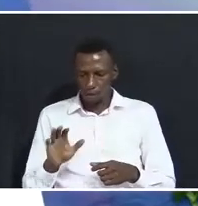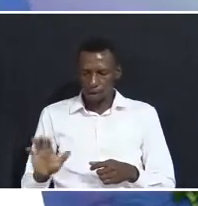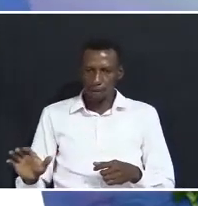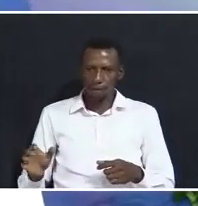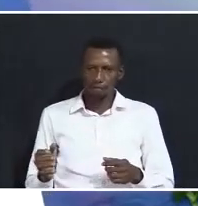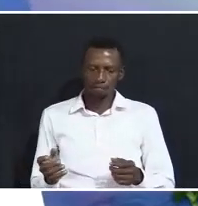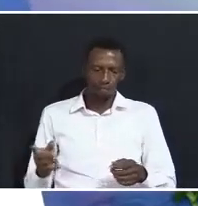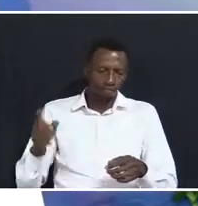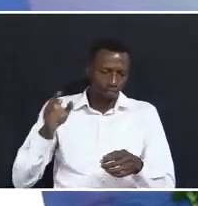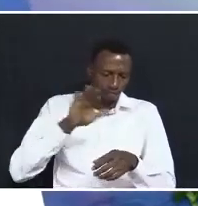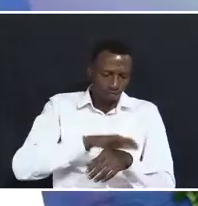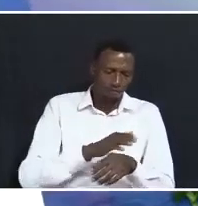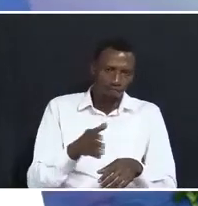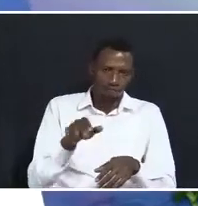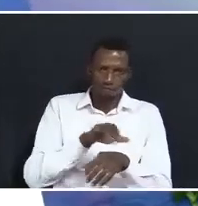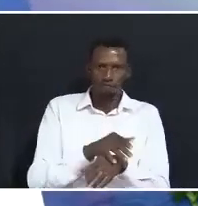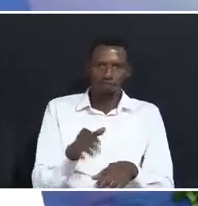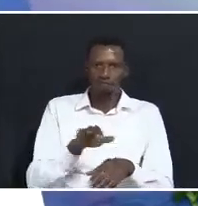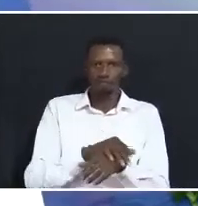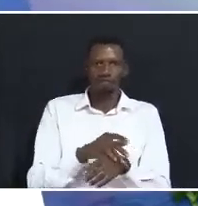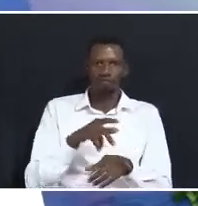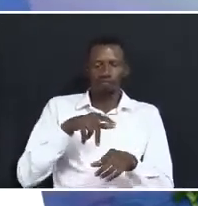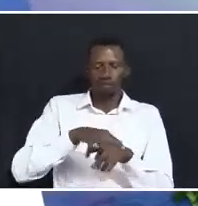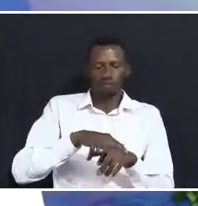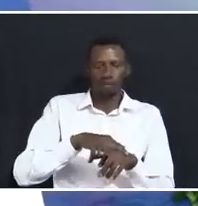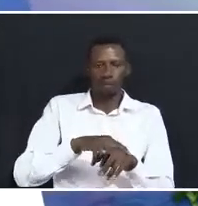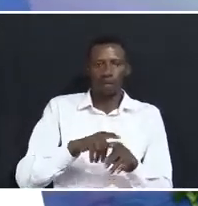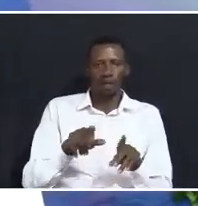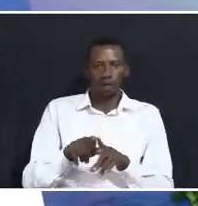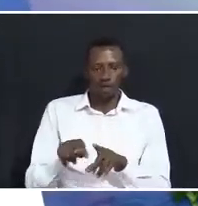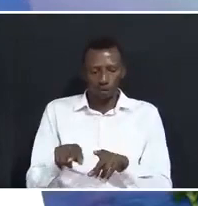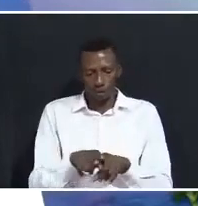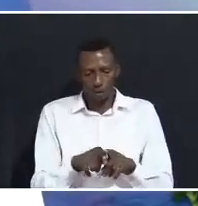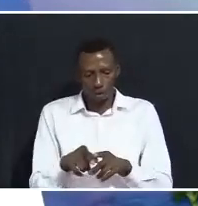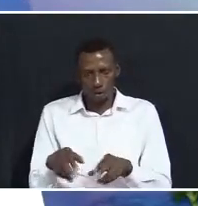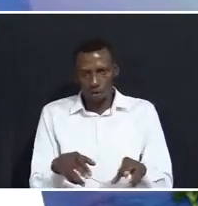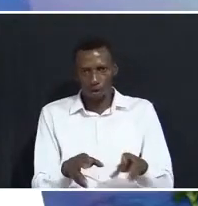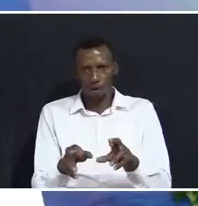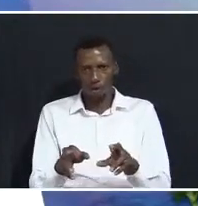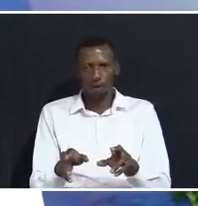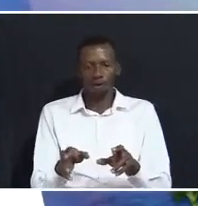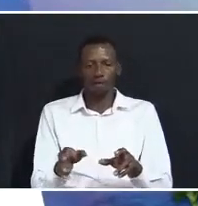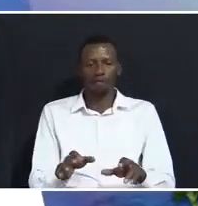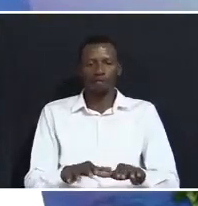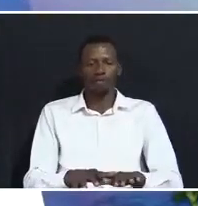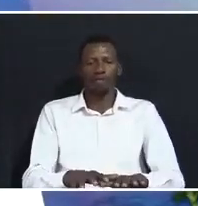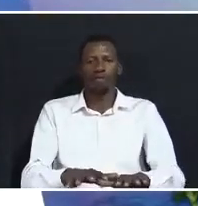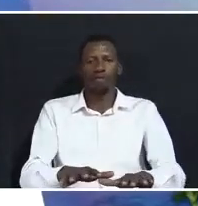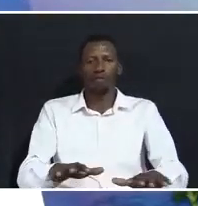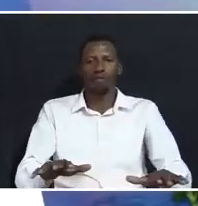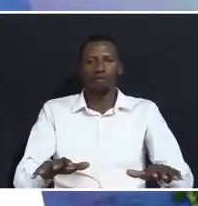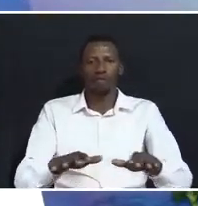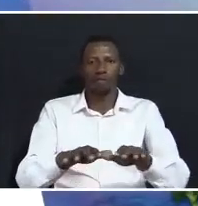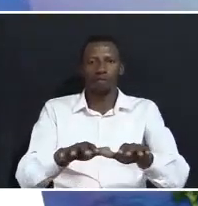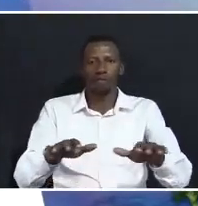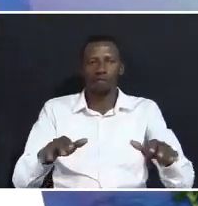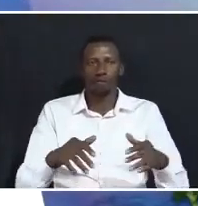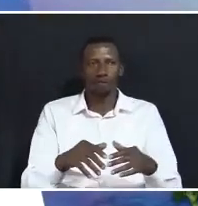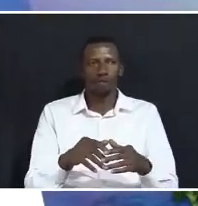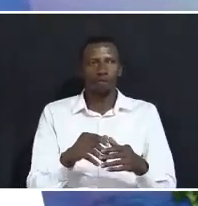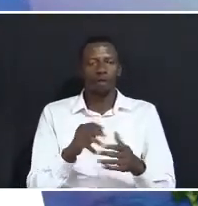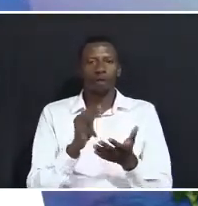on the colt, and they lay their clothes also on the road. Matthew will tell us those who didn't have clothes probably to lay